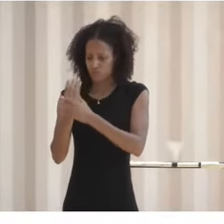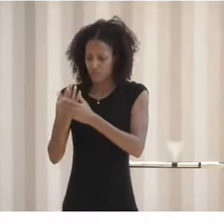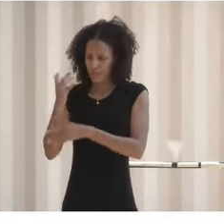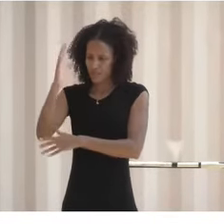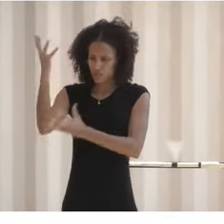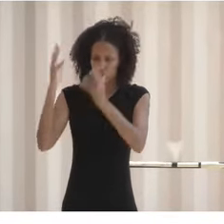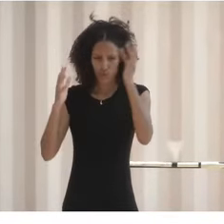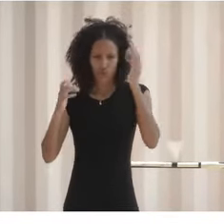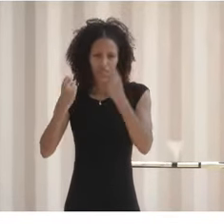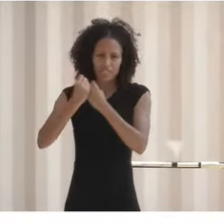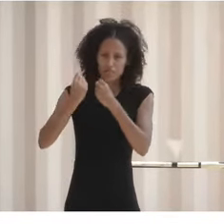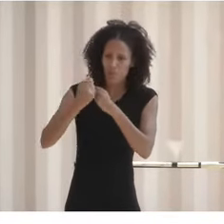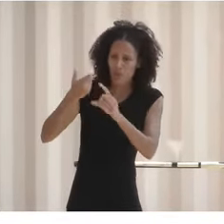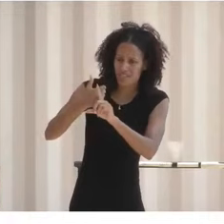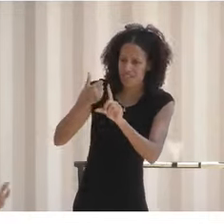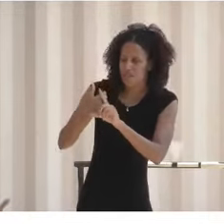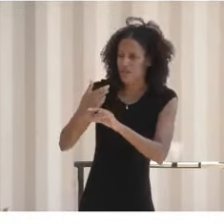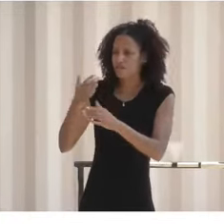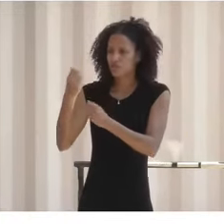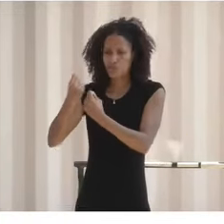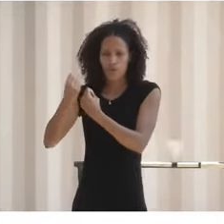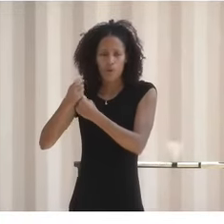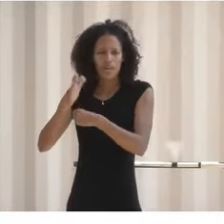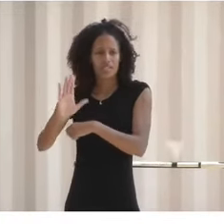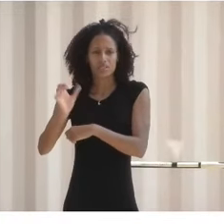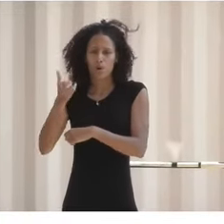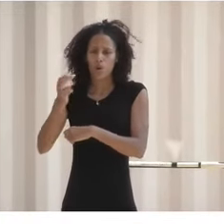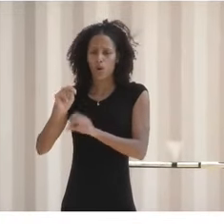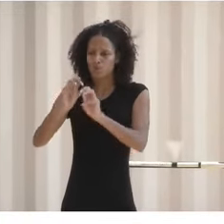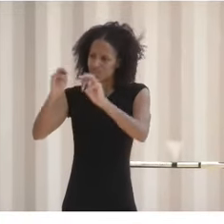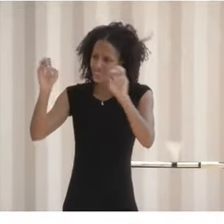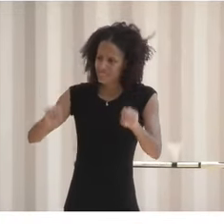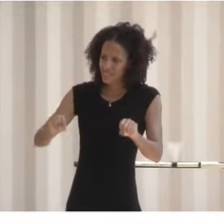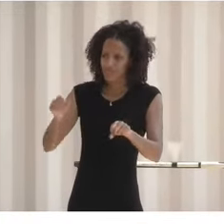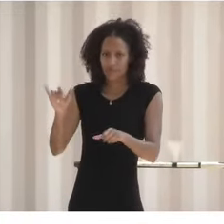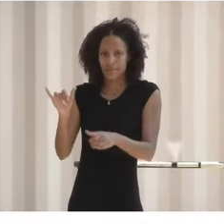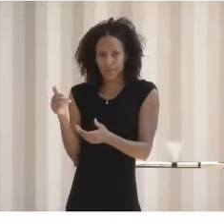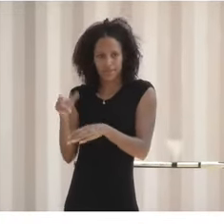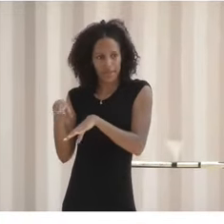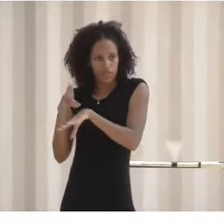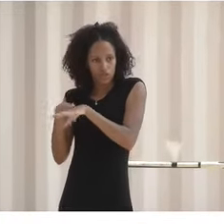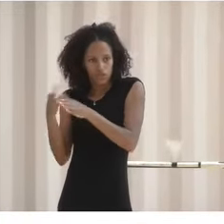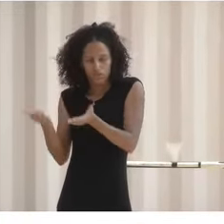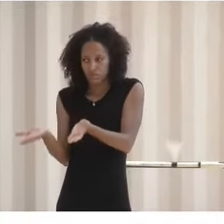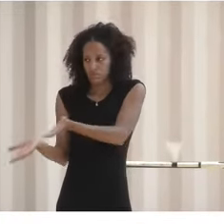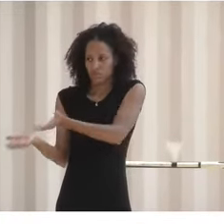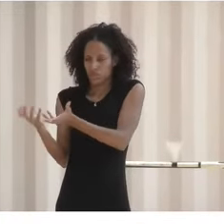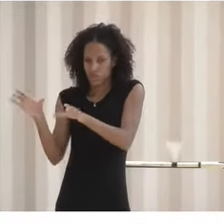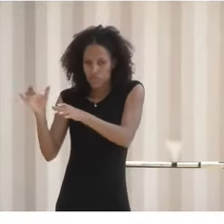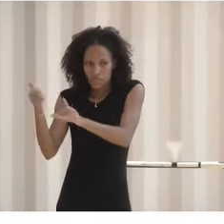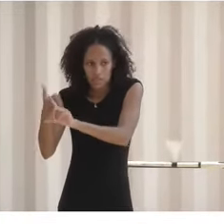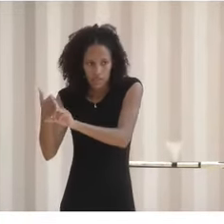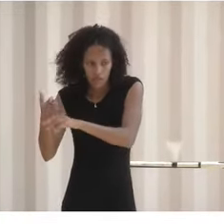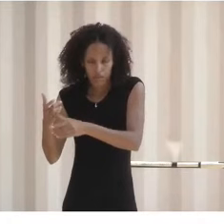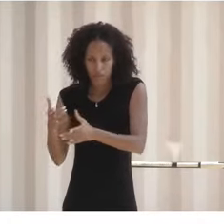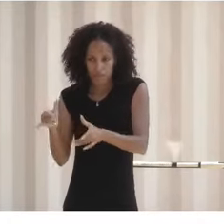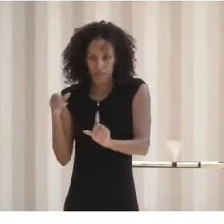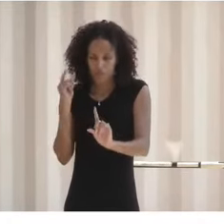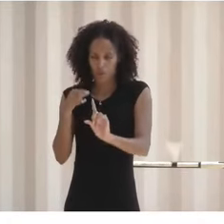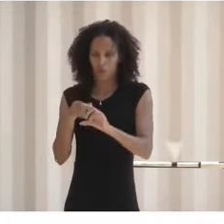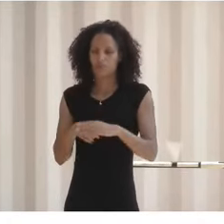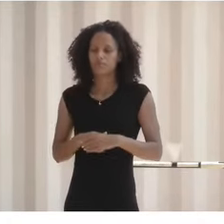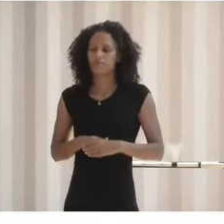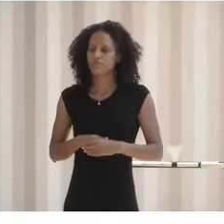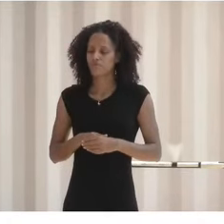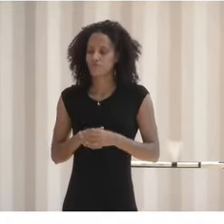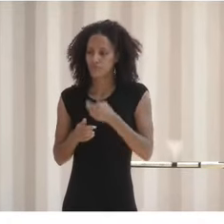is supported by its own system like nature does, right? That's the nutshell. Now, to these